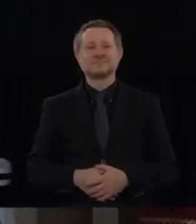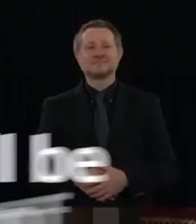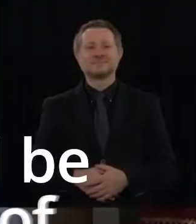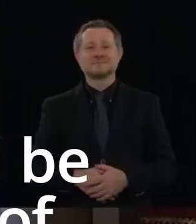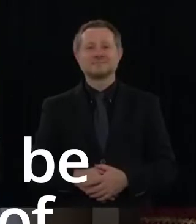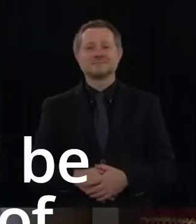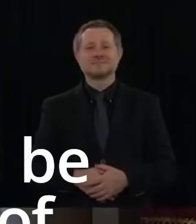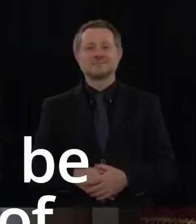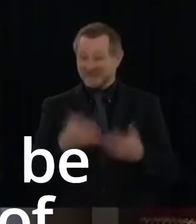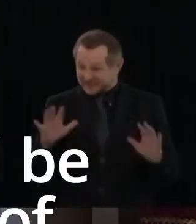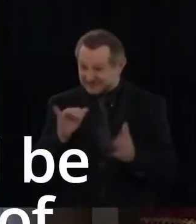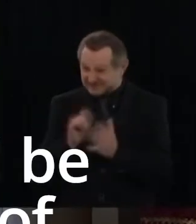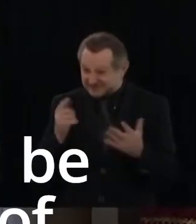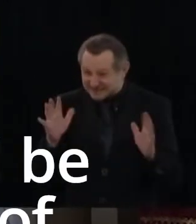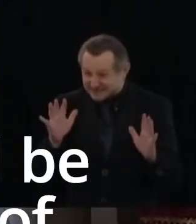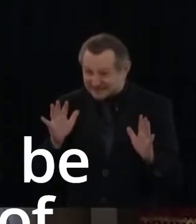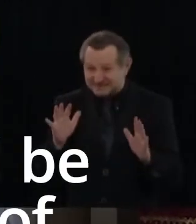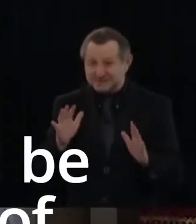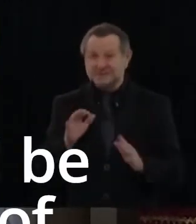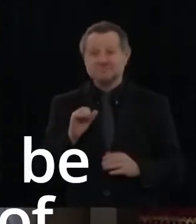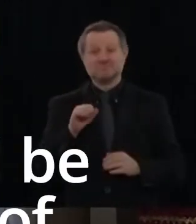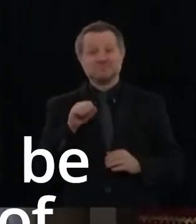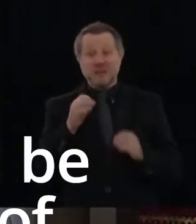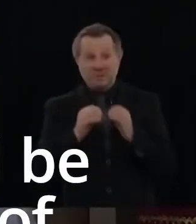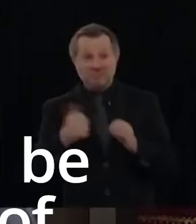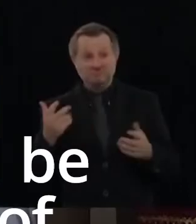That's okay. It? Yeah. That's it? Okay. Nothing else?